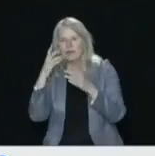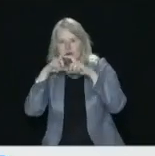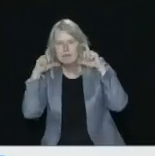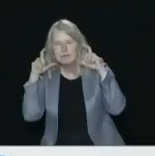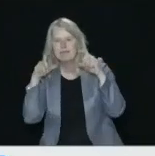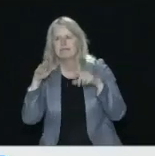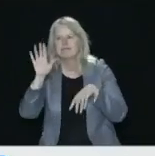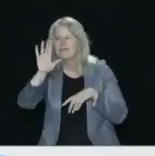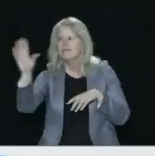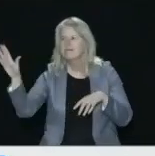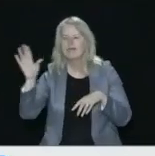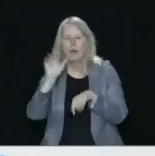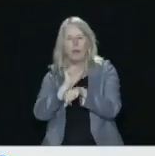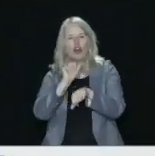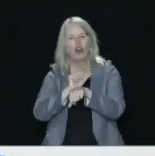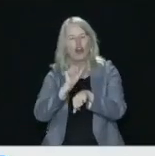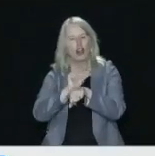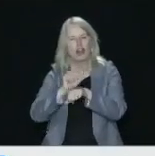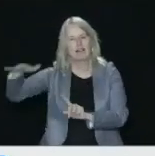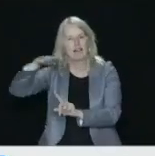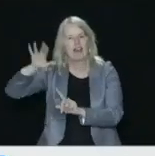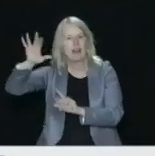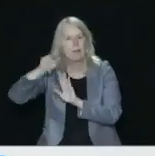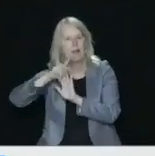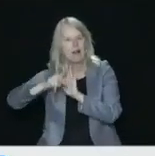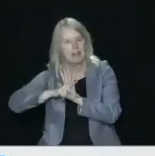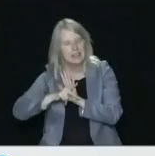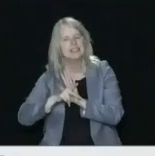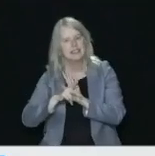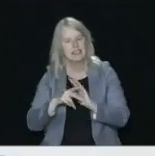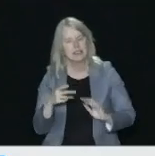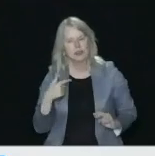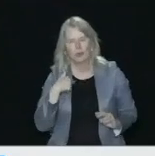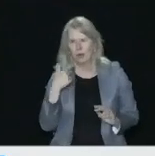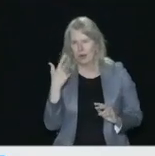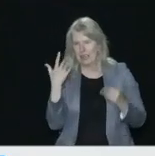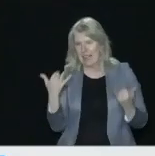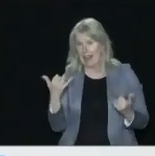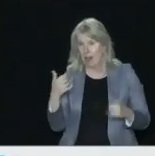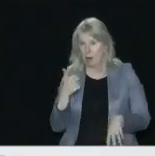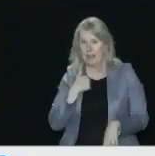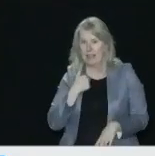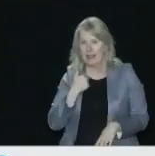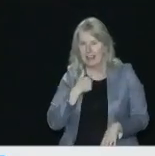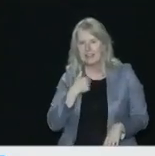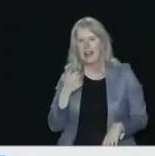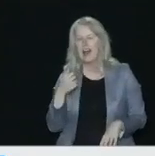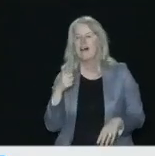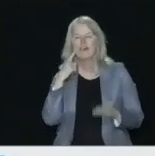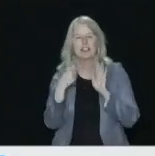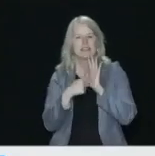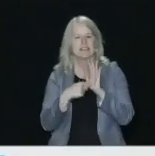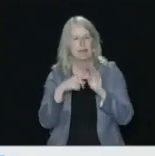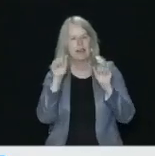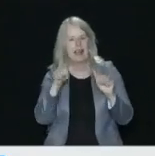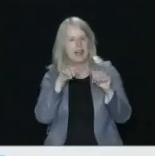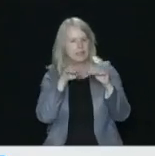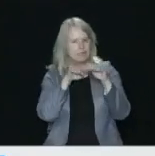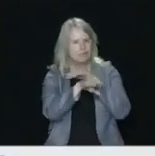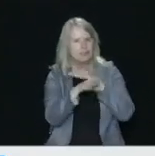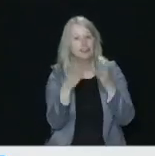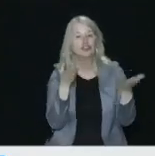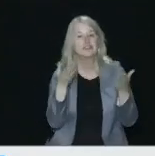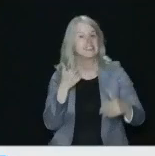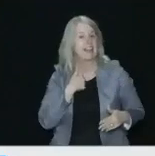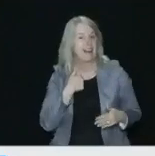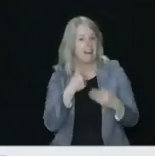continue. Right now, we are certainly continuing the mandatory random testing for arrival travelers, again, as